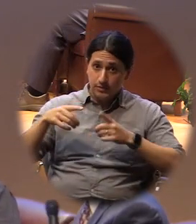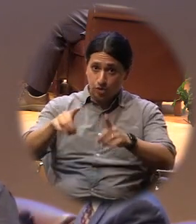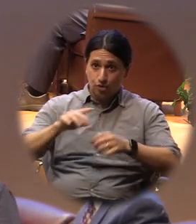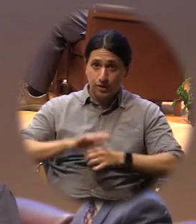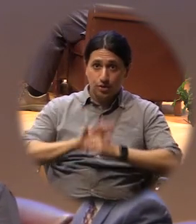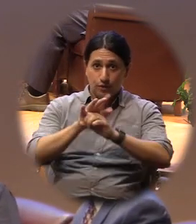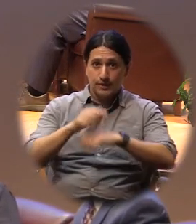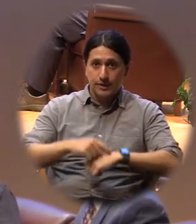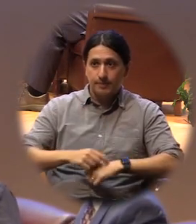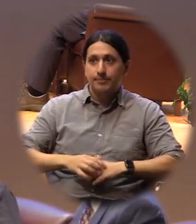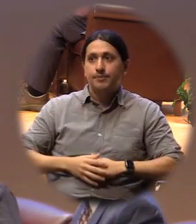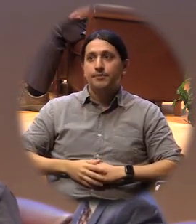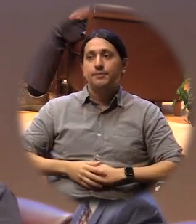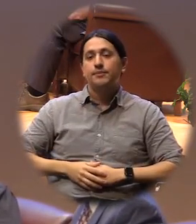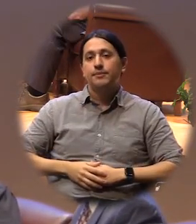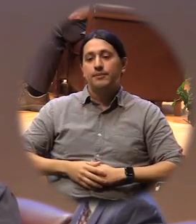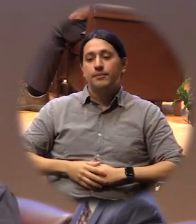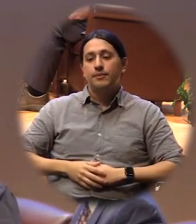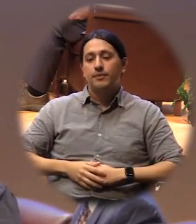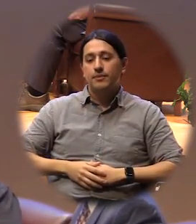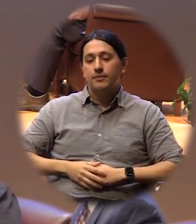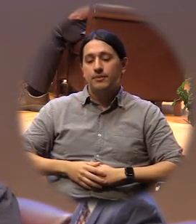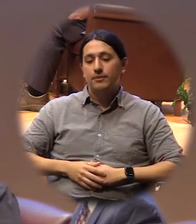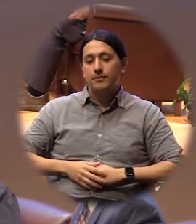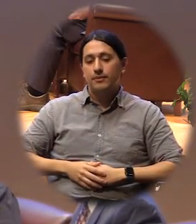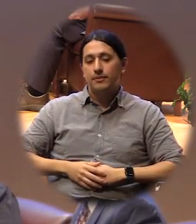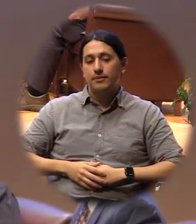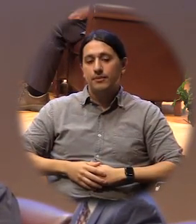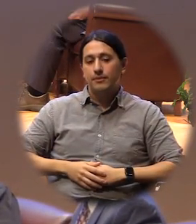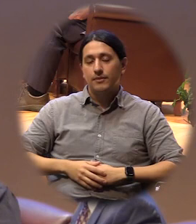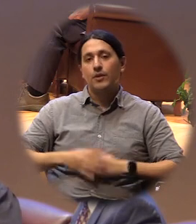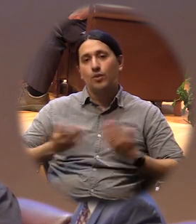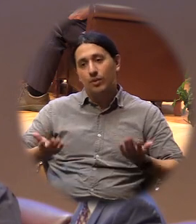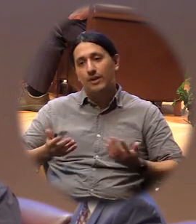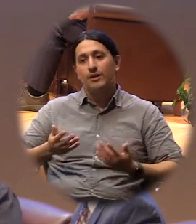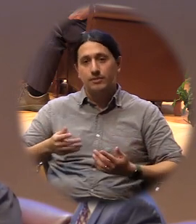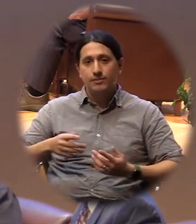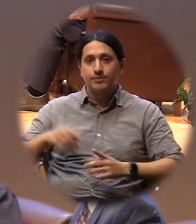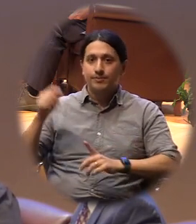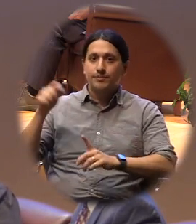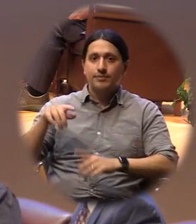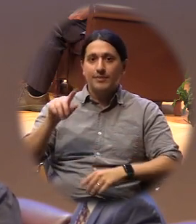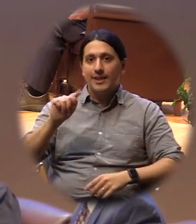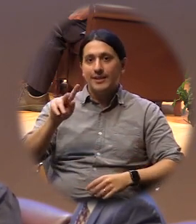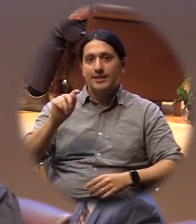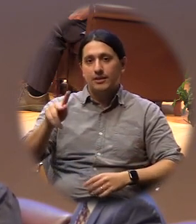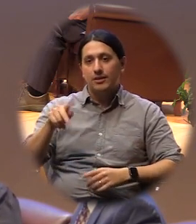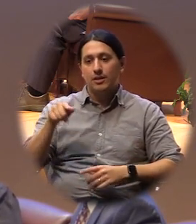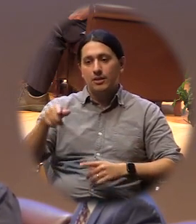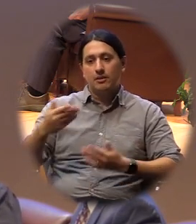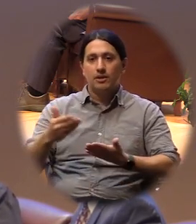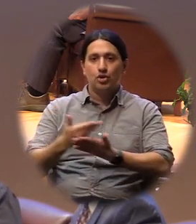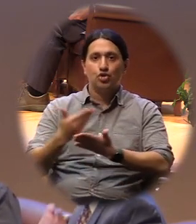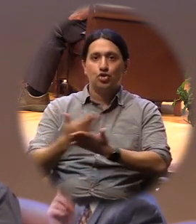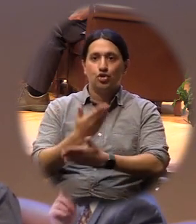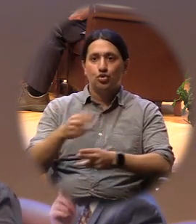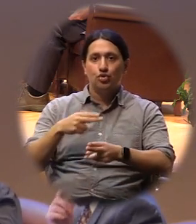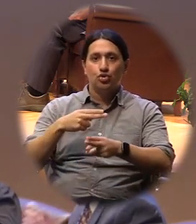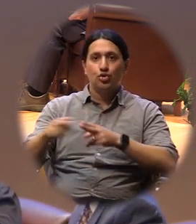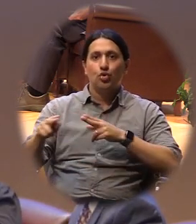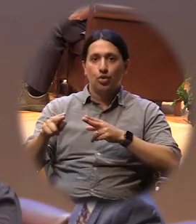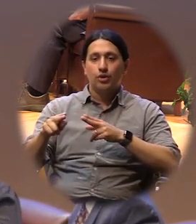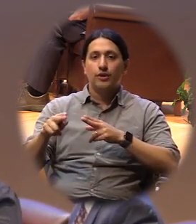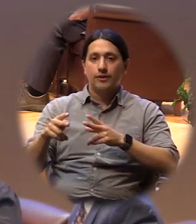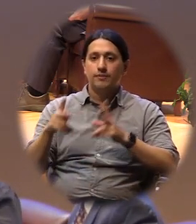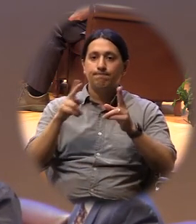uh well by and large especially things like Tick Tock which is a relatively new like short-term short form video